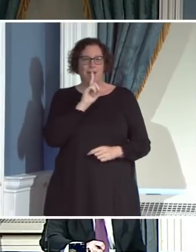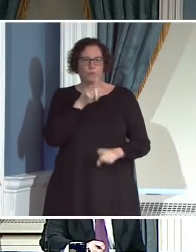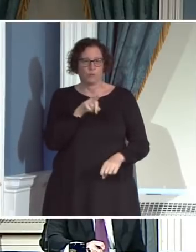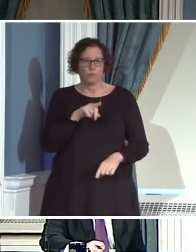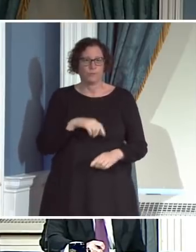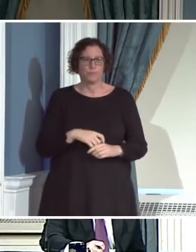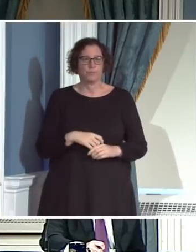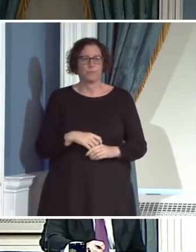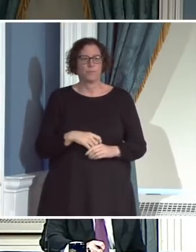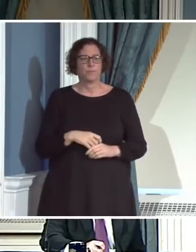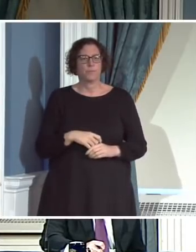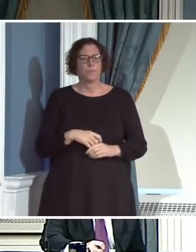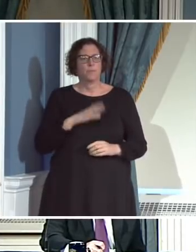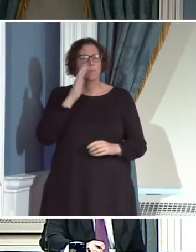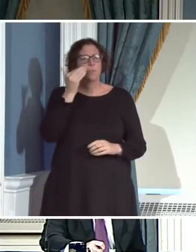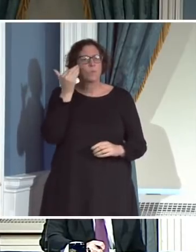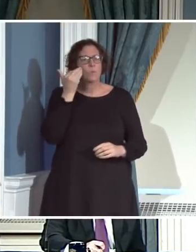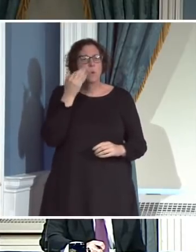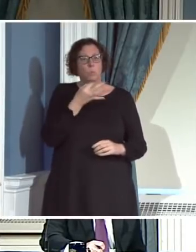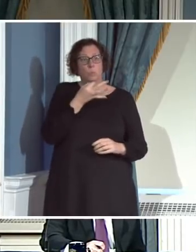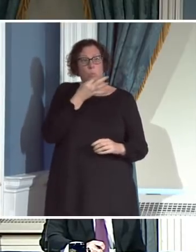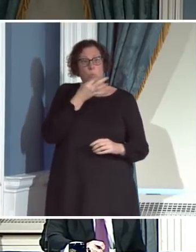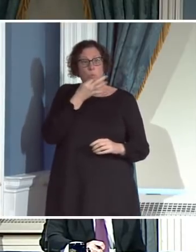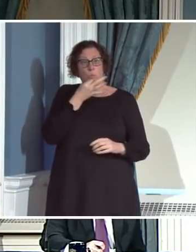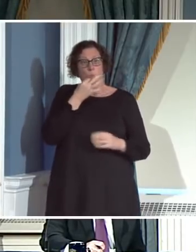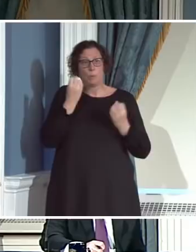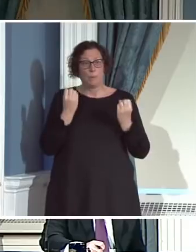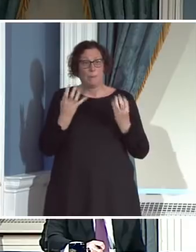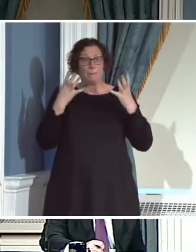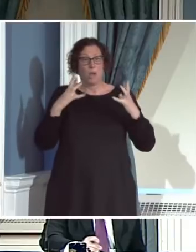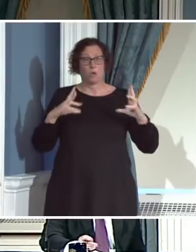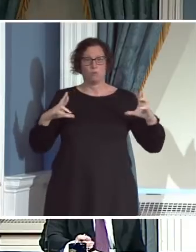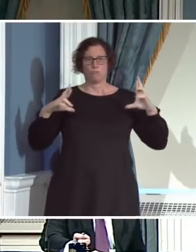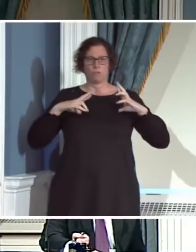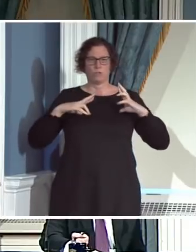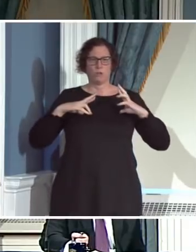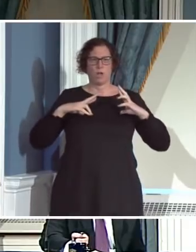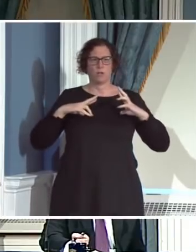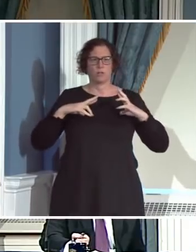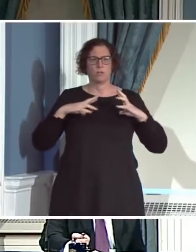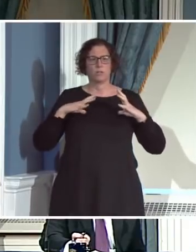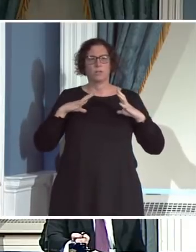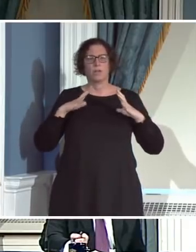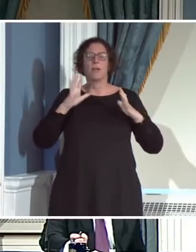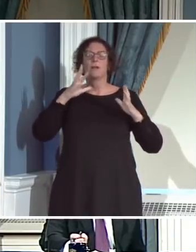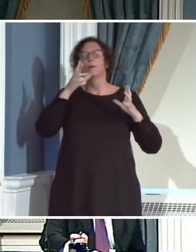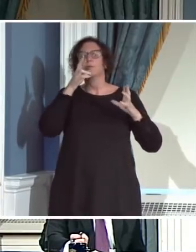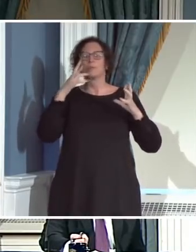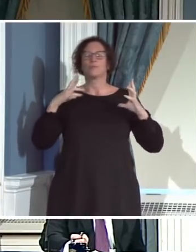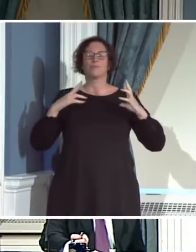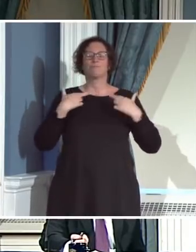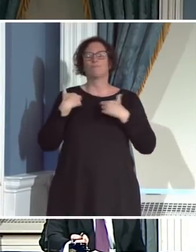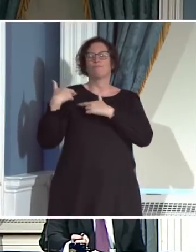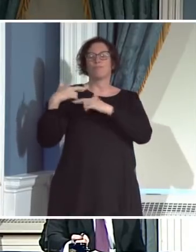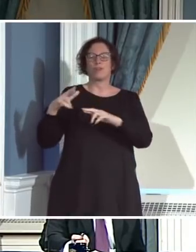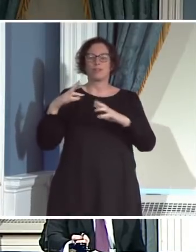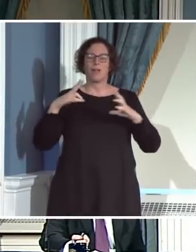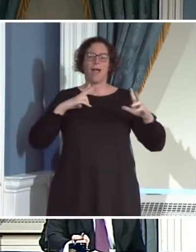some groups of people, some size of groups. Is there any policy that's set